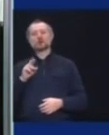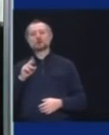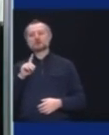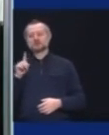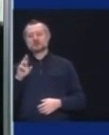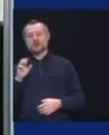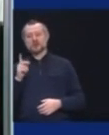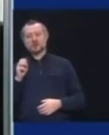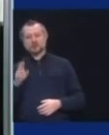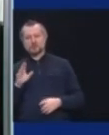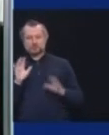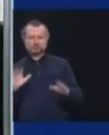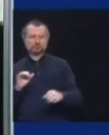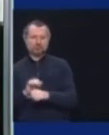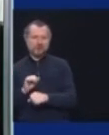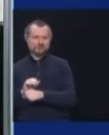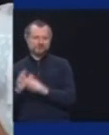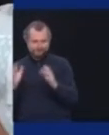applause.